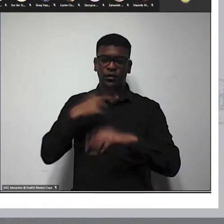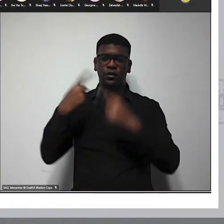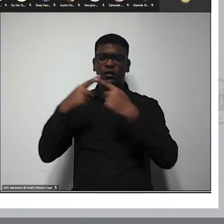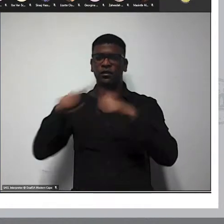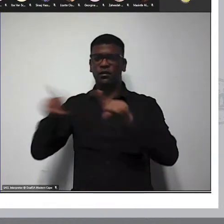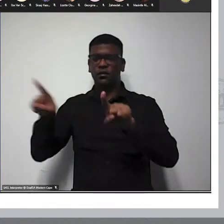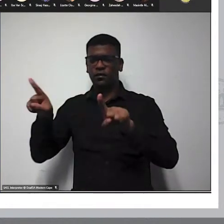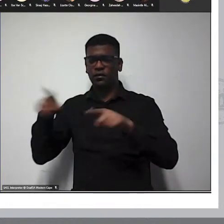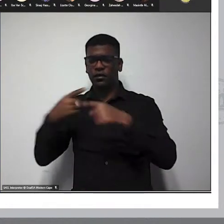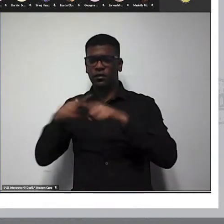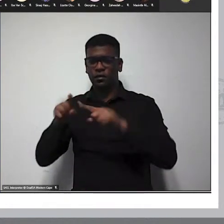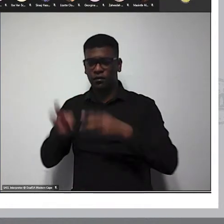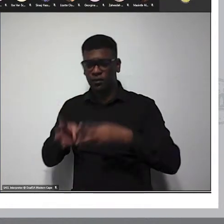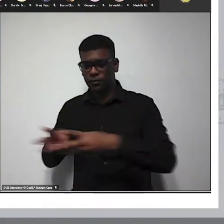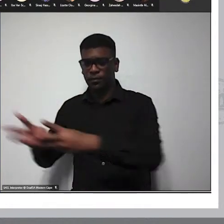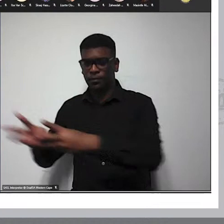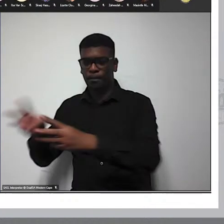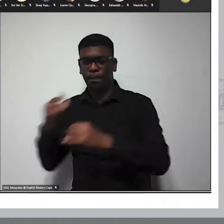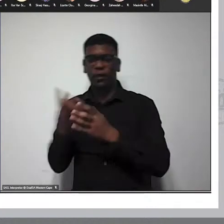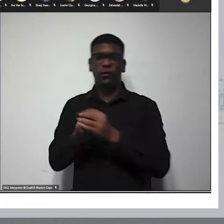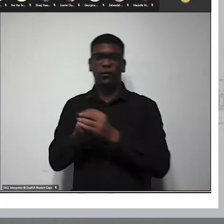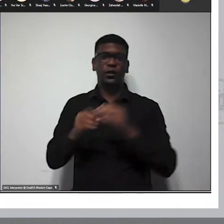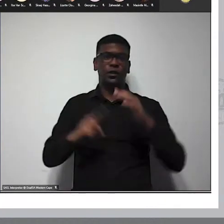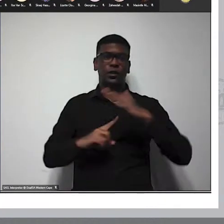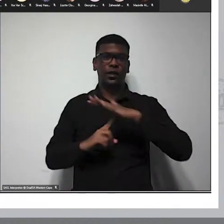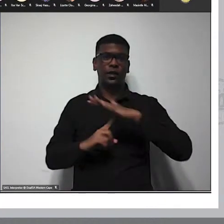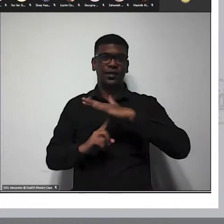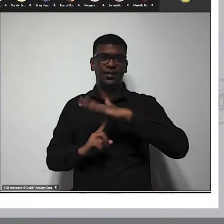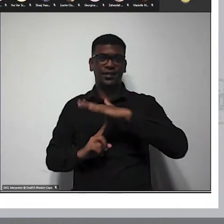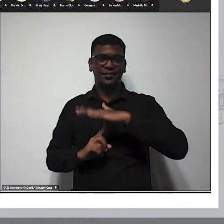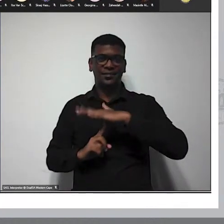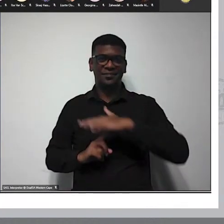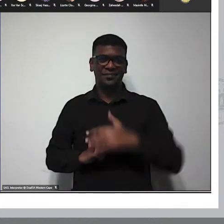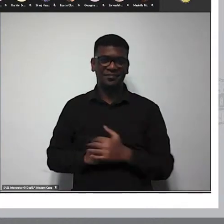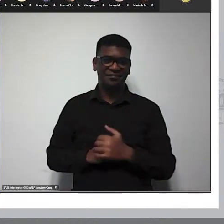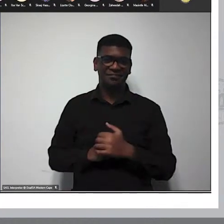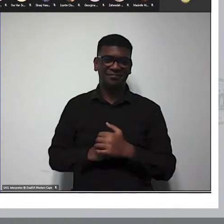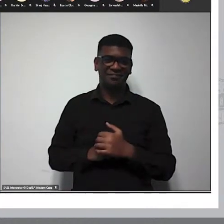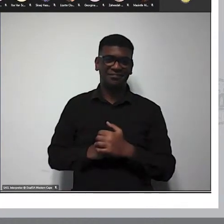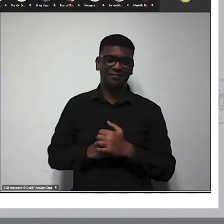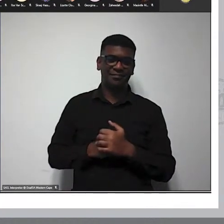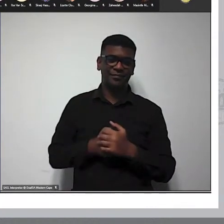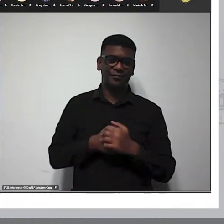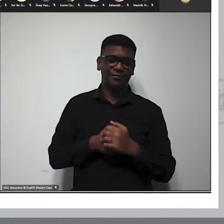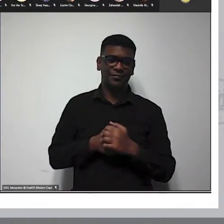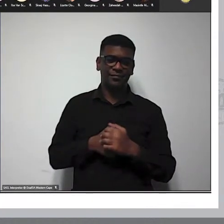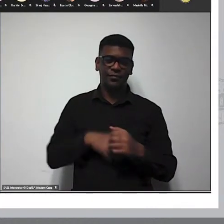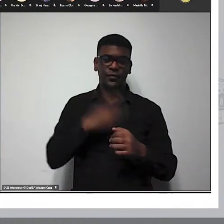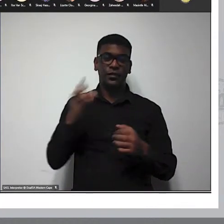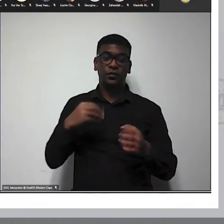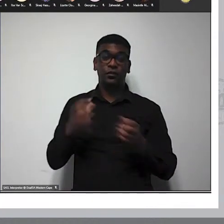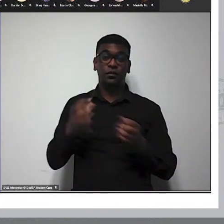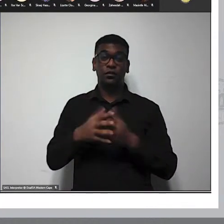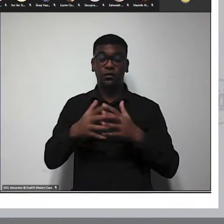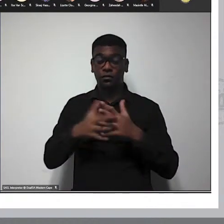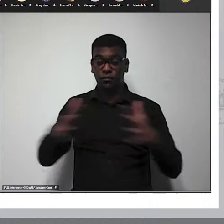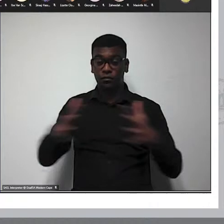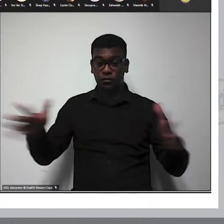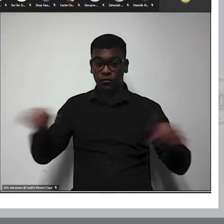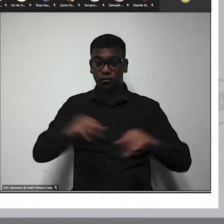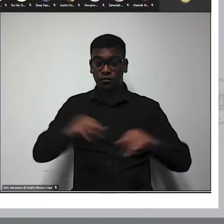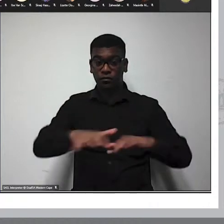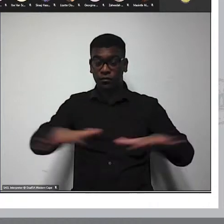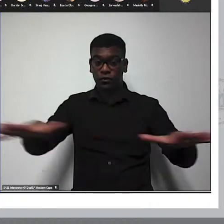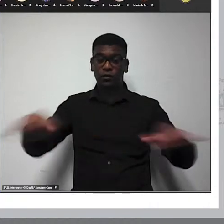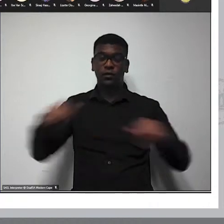approach to the industries that we have in our province. And so would the expansions that we might want to see